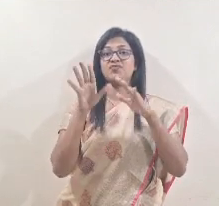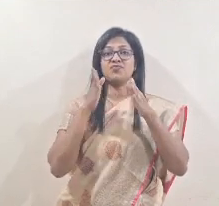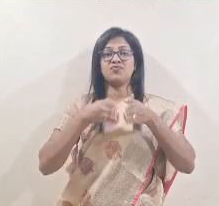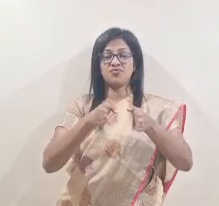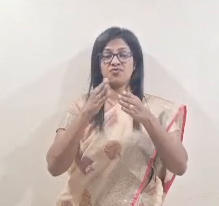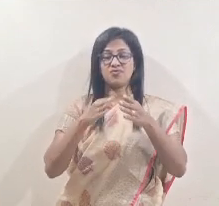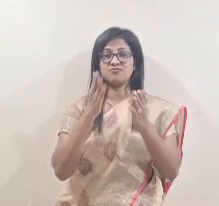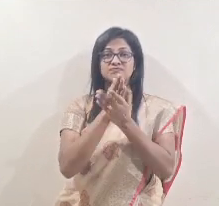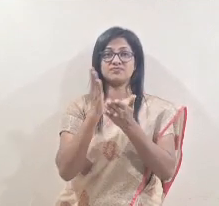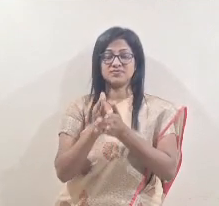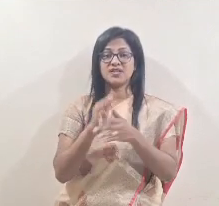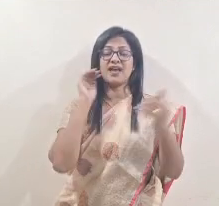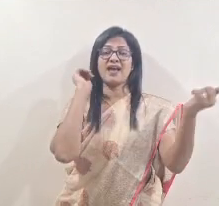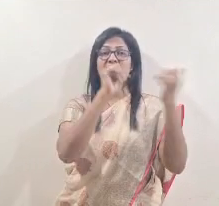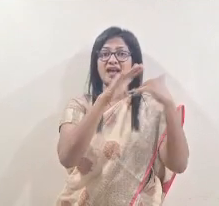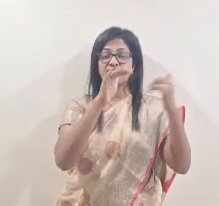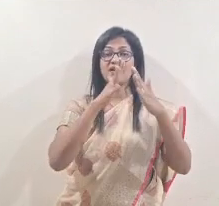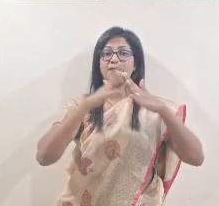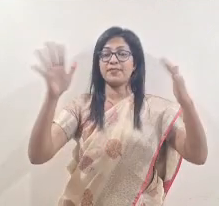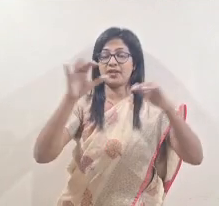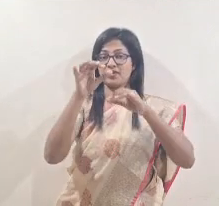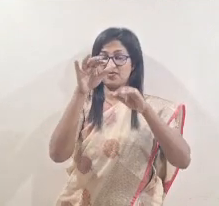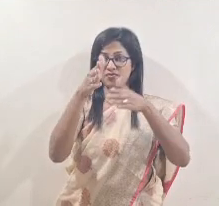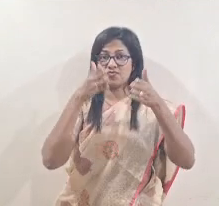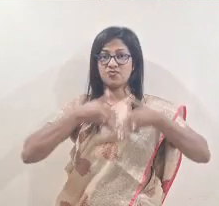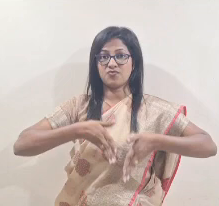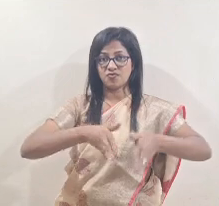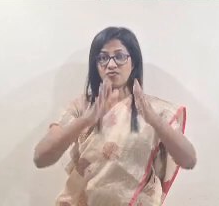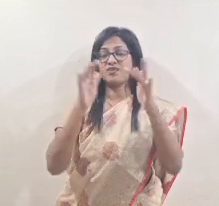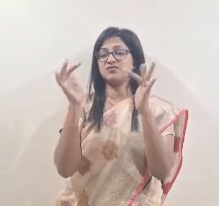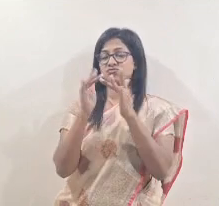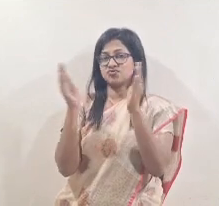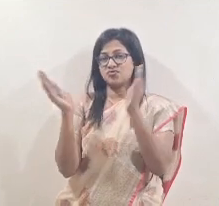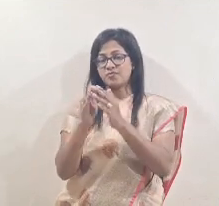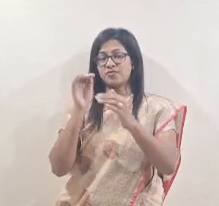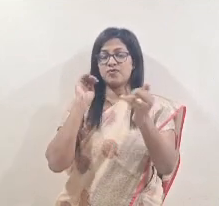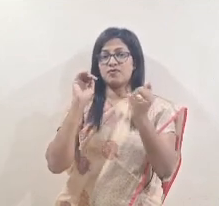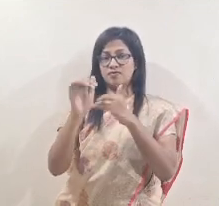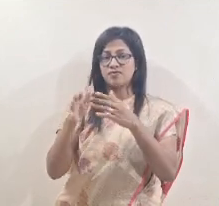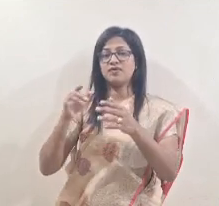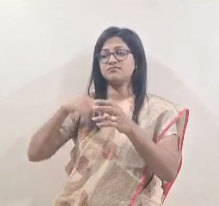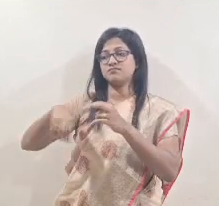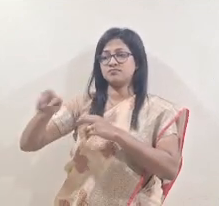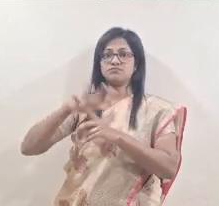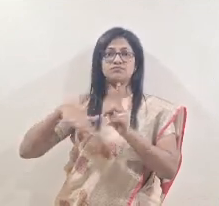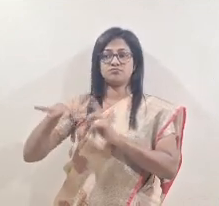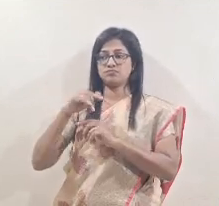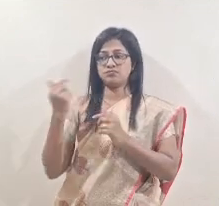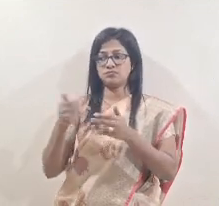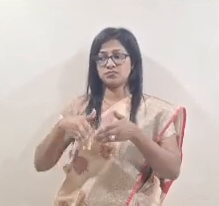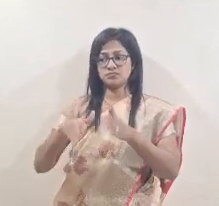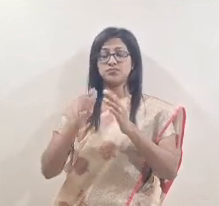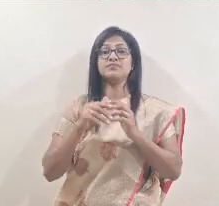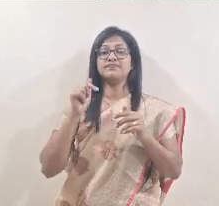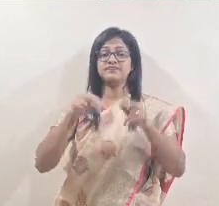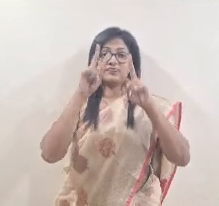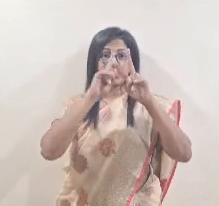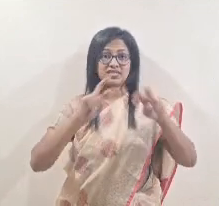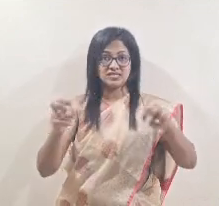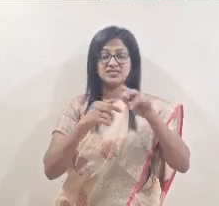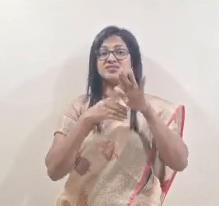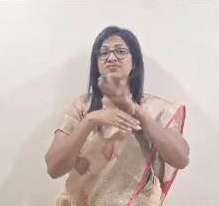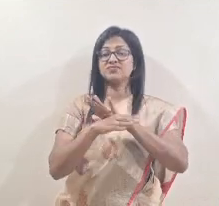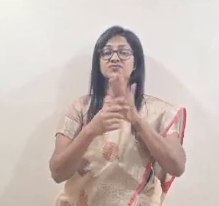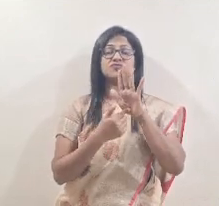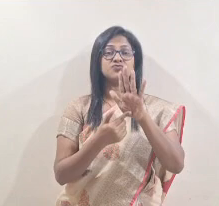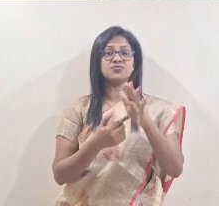the highways, major roads, minor roads, and residential roads, which are primarily used for local transit. So in this study, what we did, we